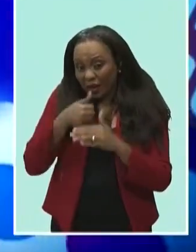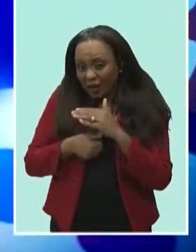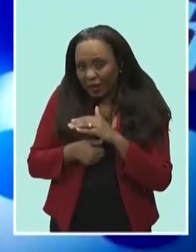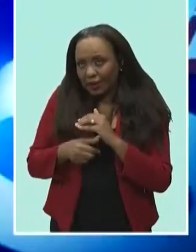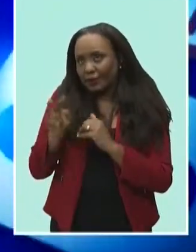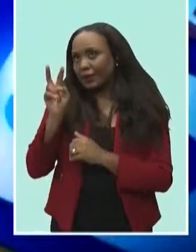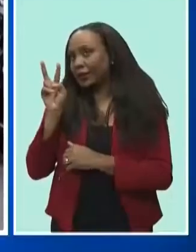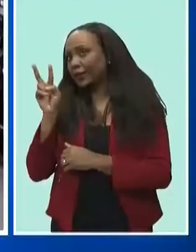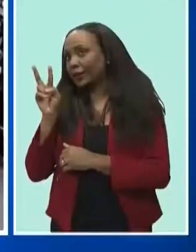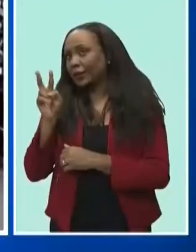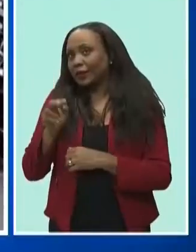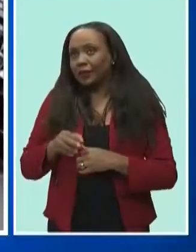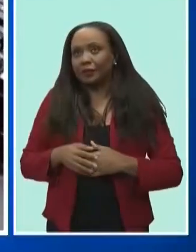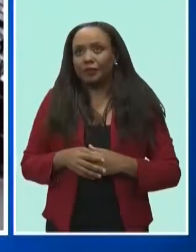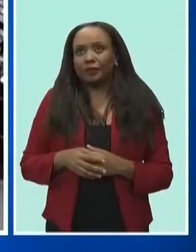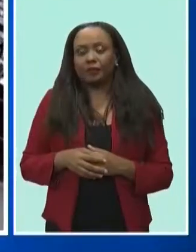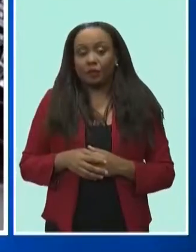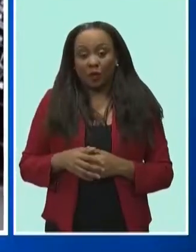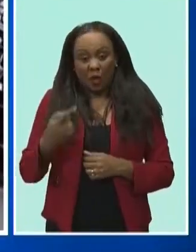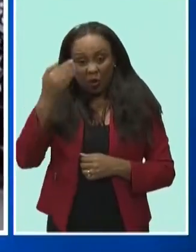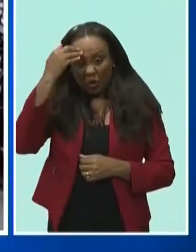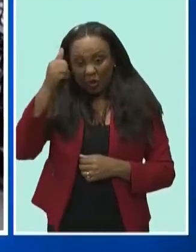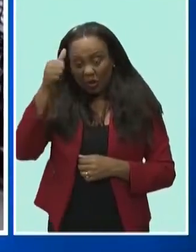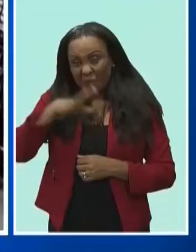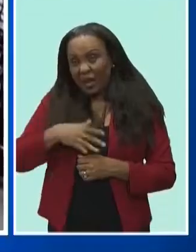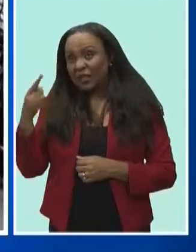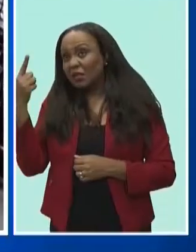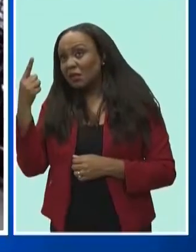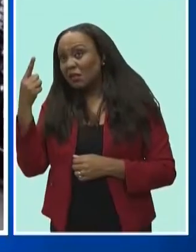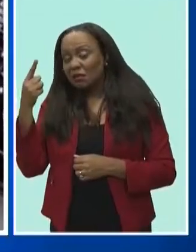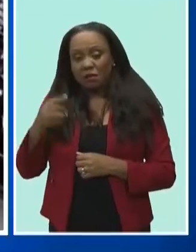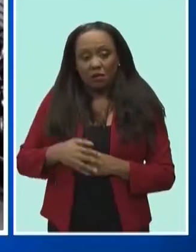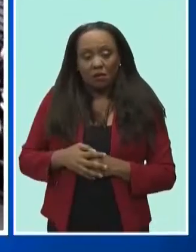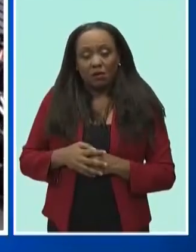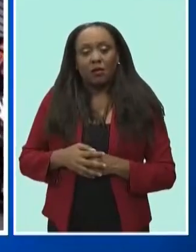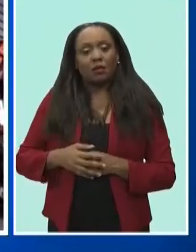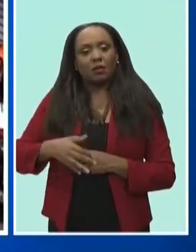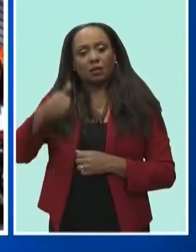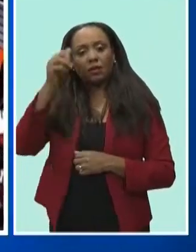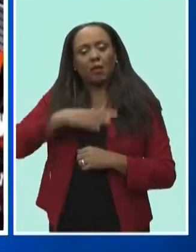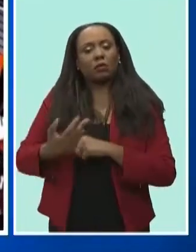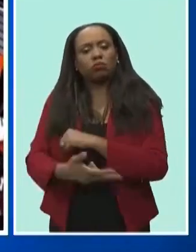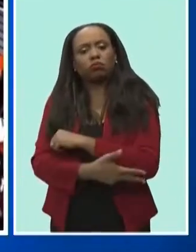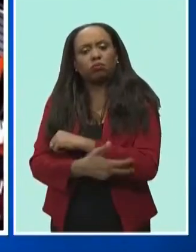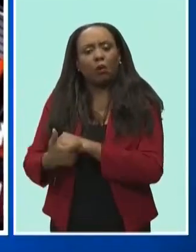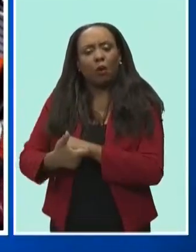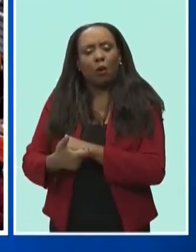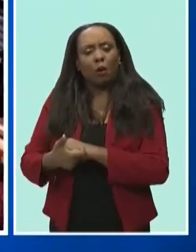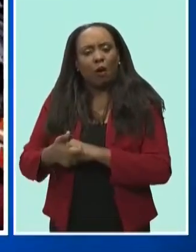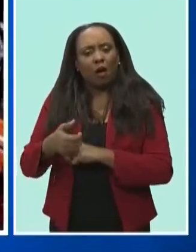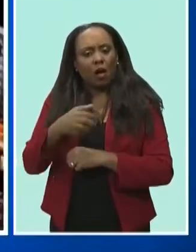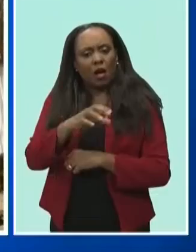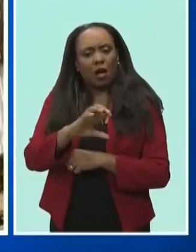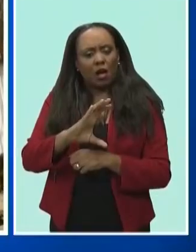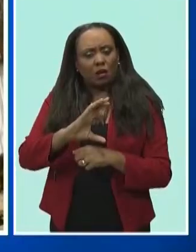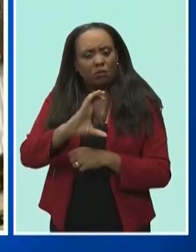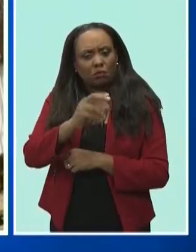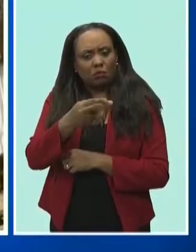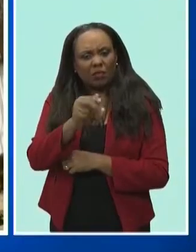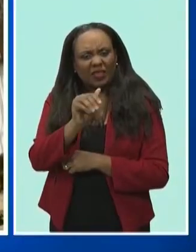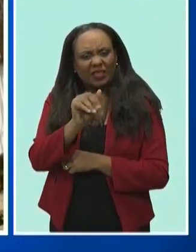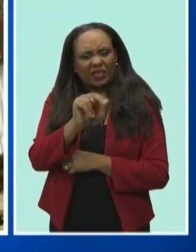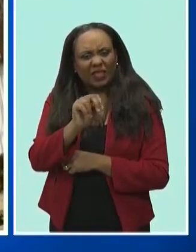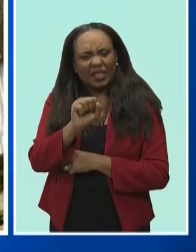stole. Take a good look. Do you know this guy? The brazen crook stole a $400 chainsaw from RG Equipment of